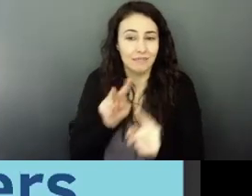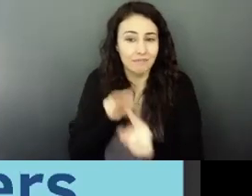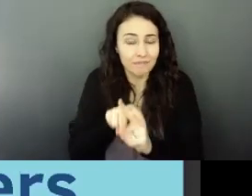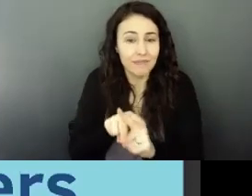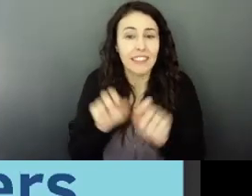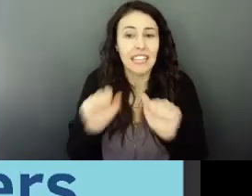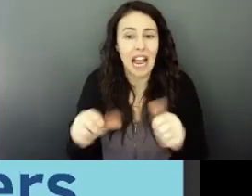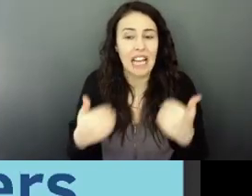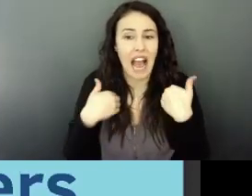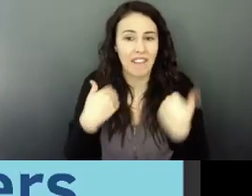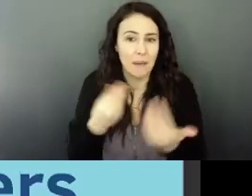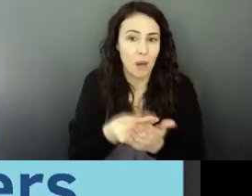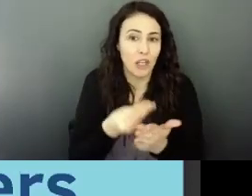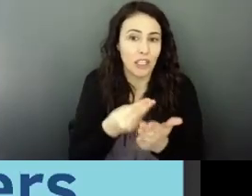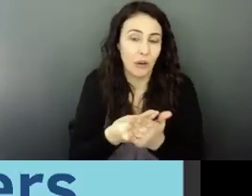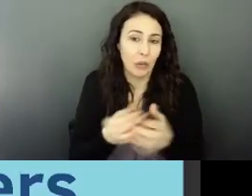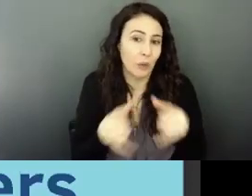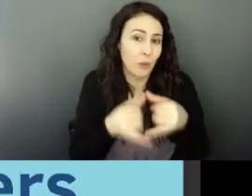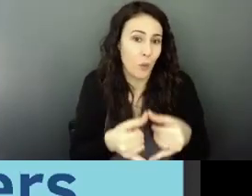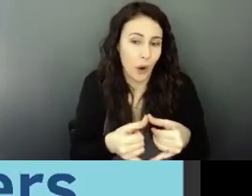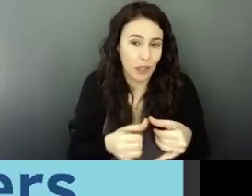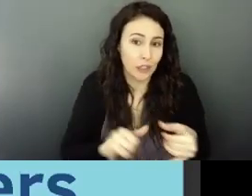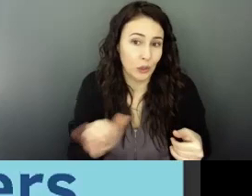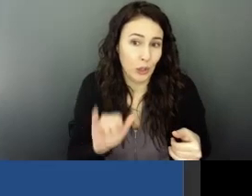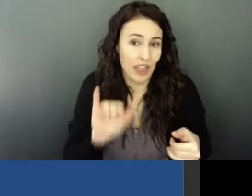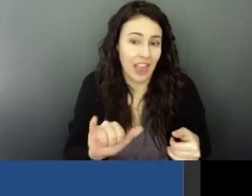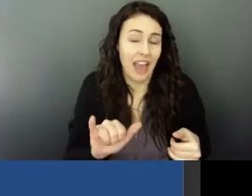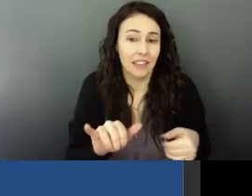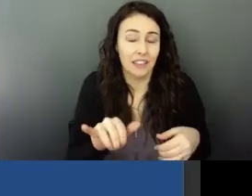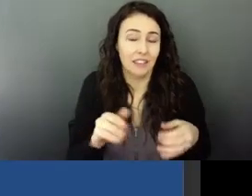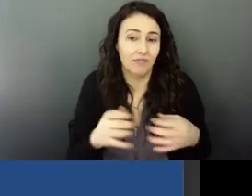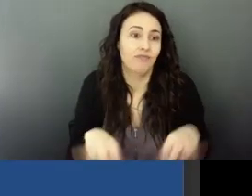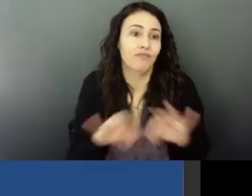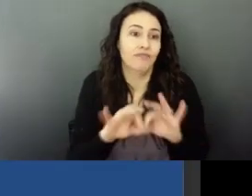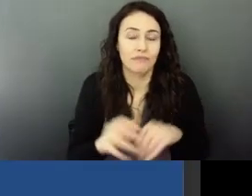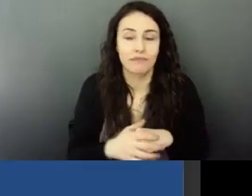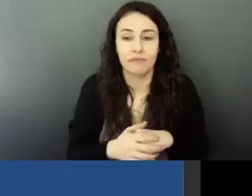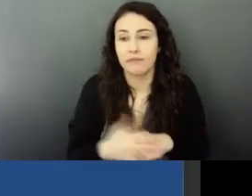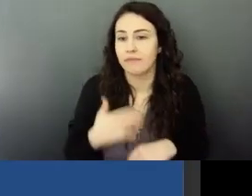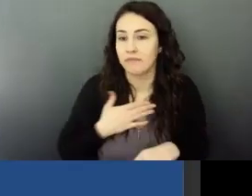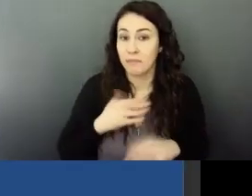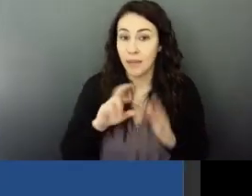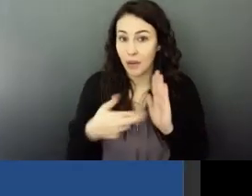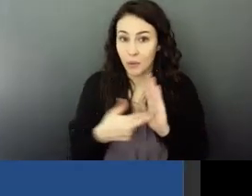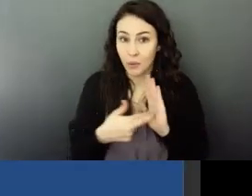students, which is pretty remarkable. So what I do in my role at the program at